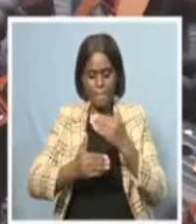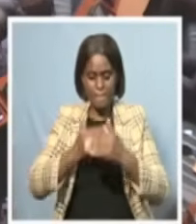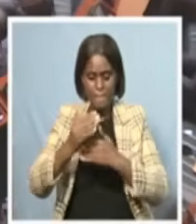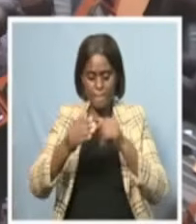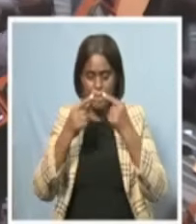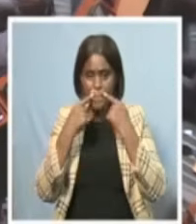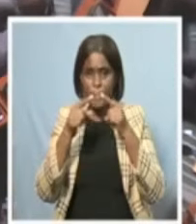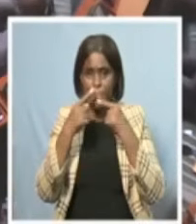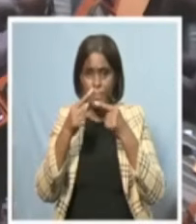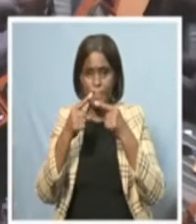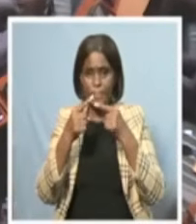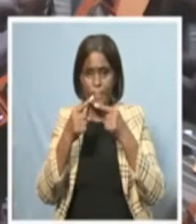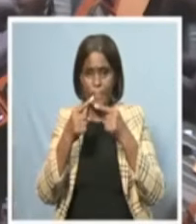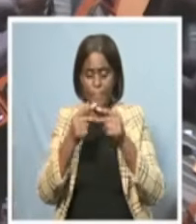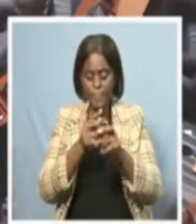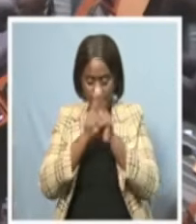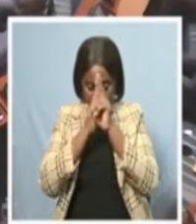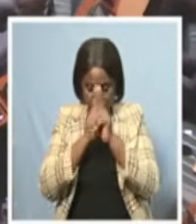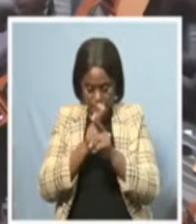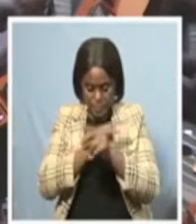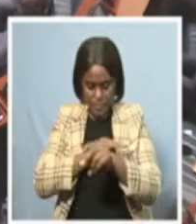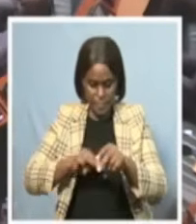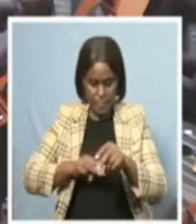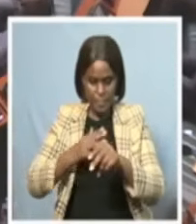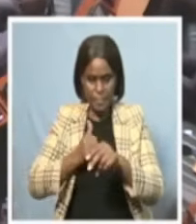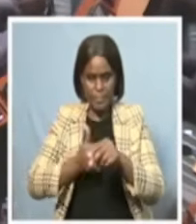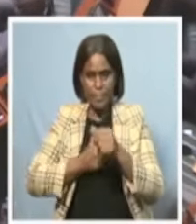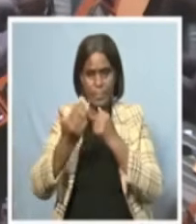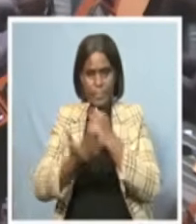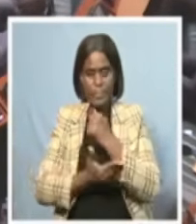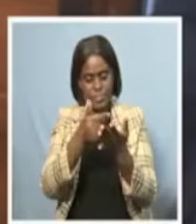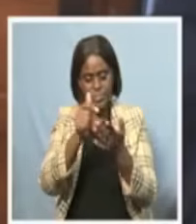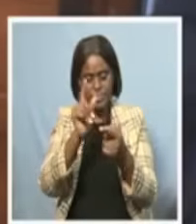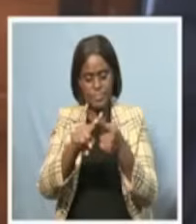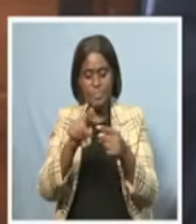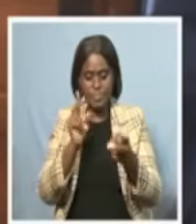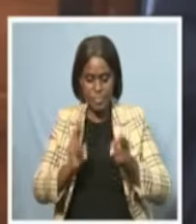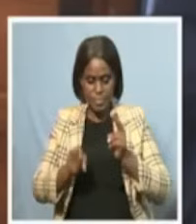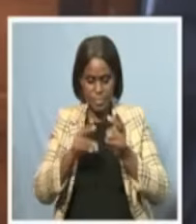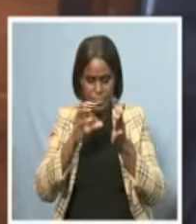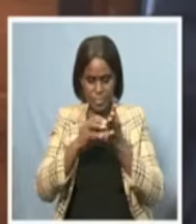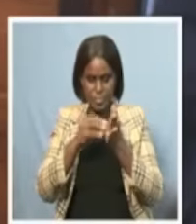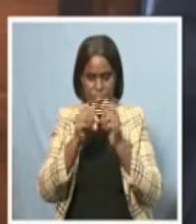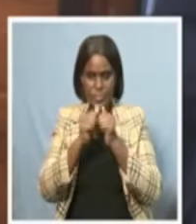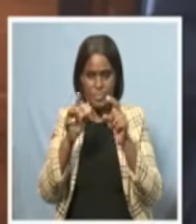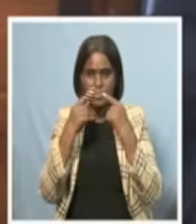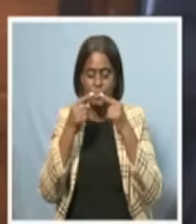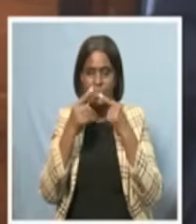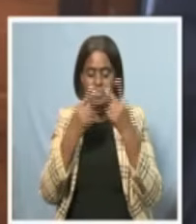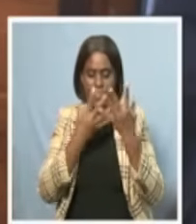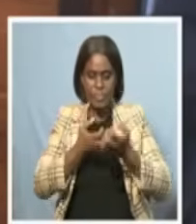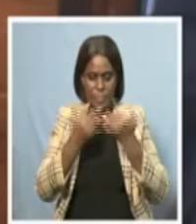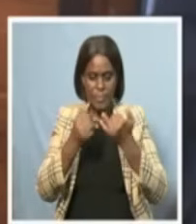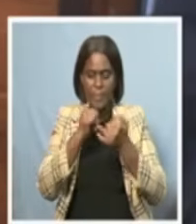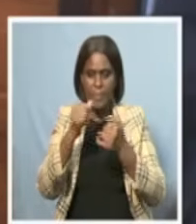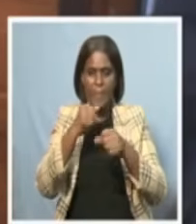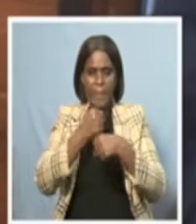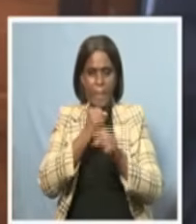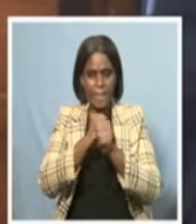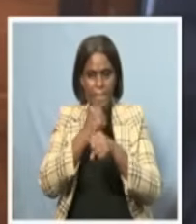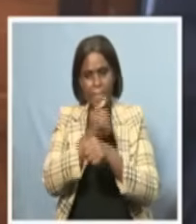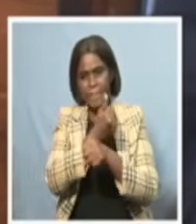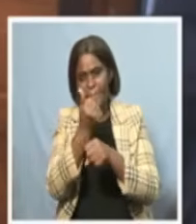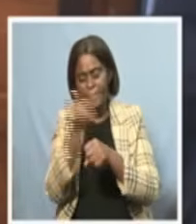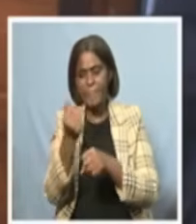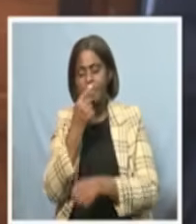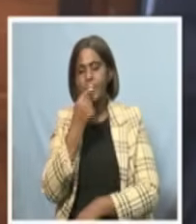the parliamentary reforms which are aimed at strengthening democracy. In the recent past, with the increased